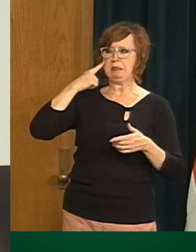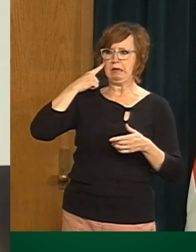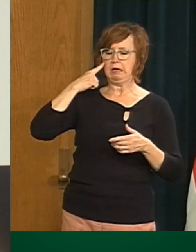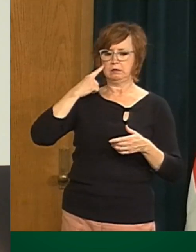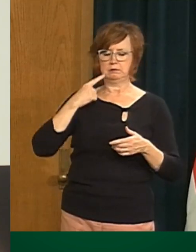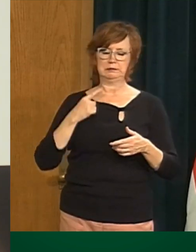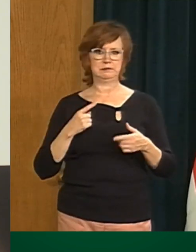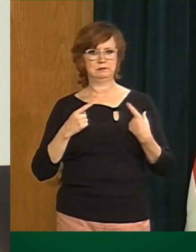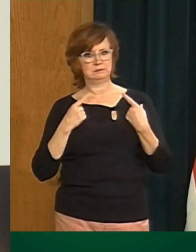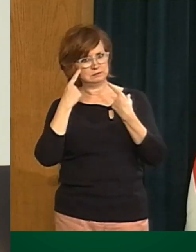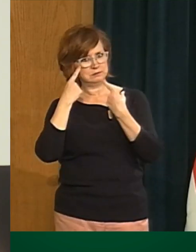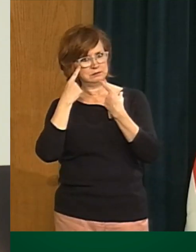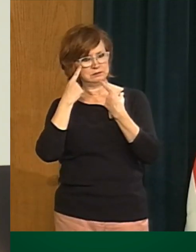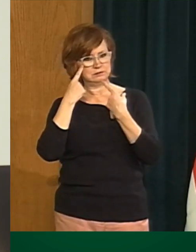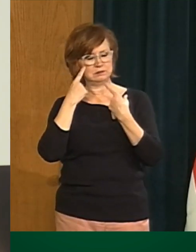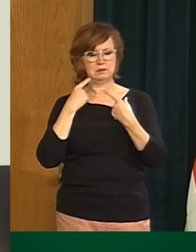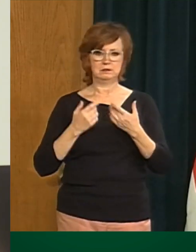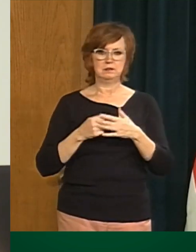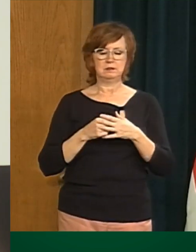may help